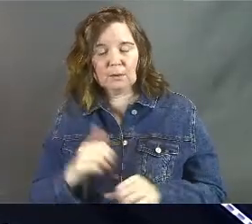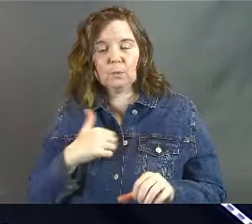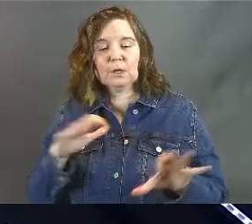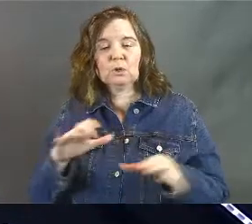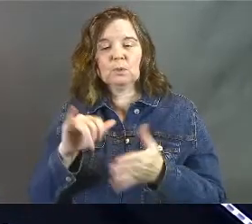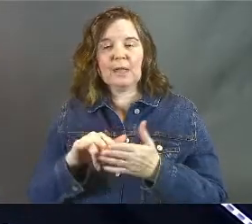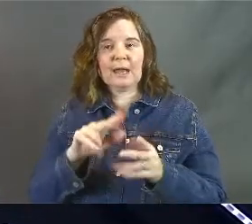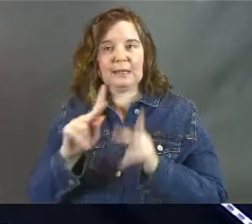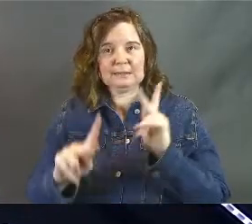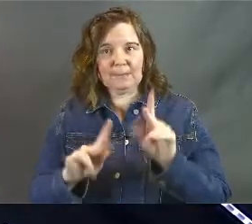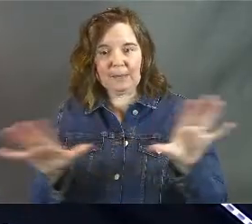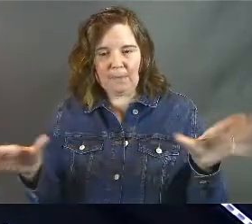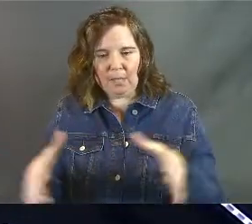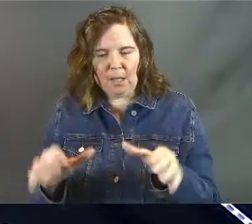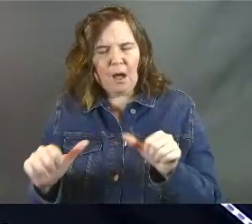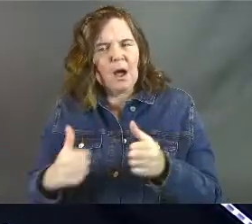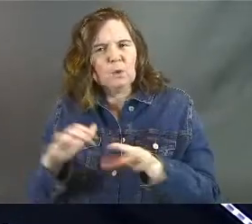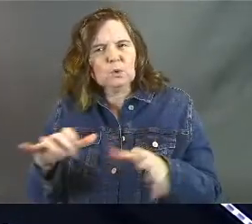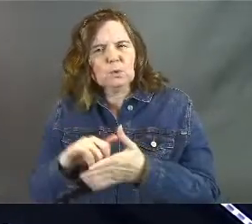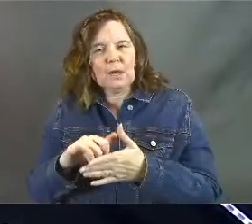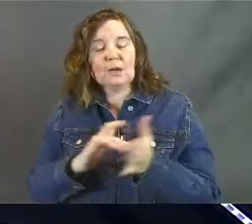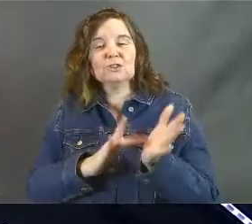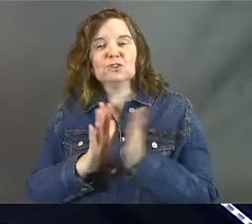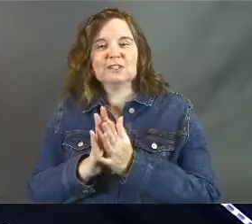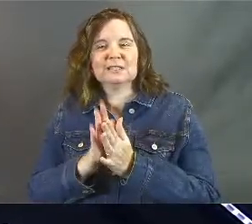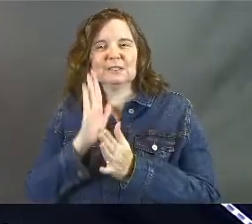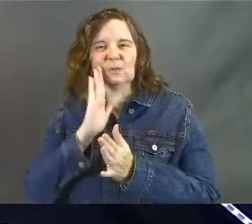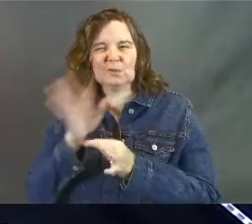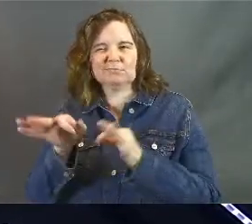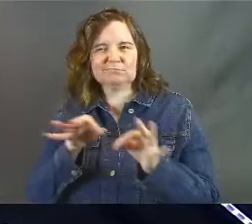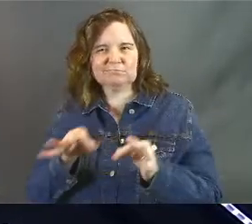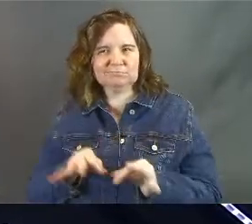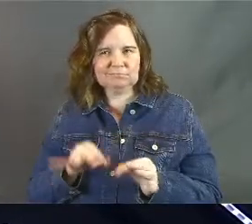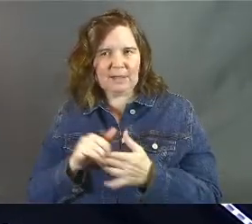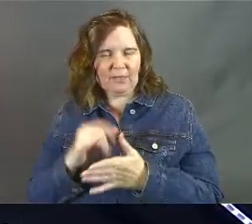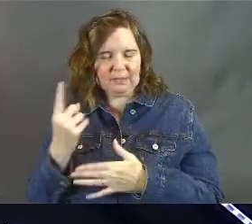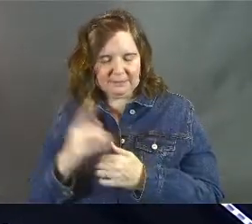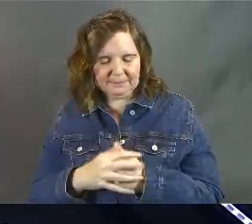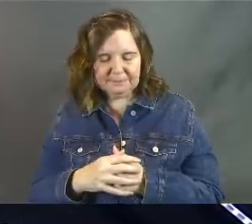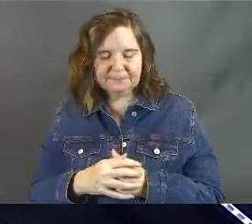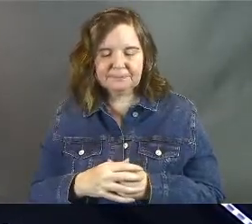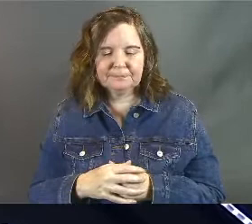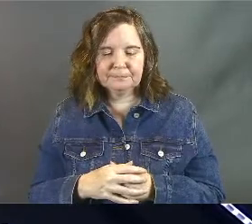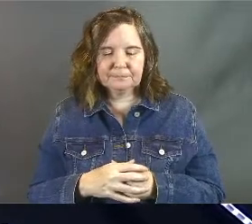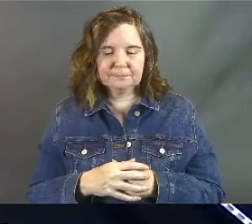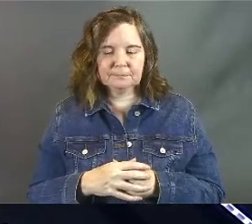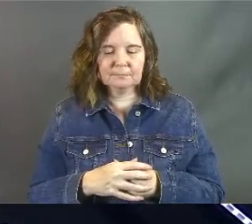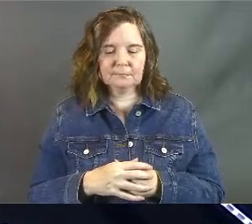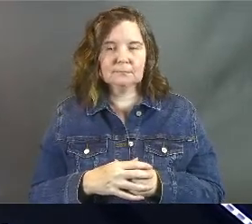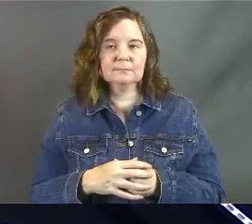can do that as a people. How do we do that? Jesus is gonna talk about this.